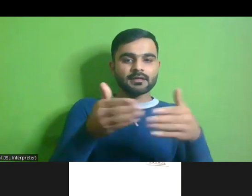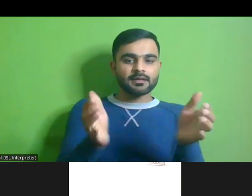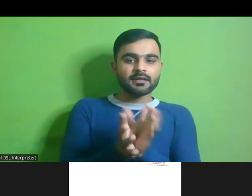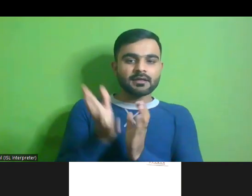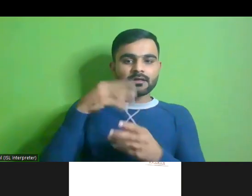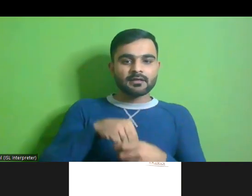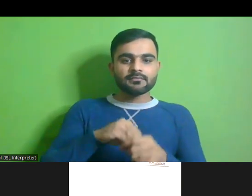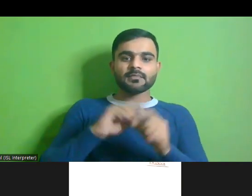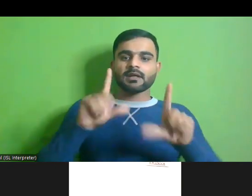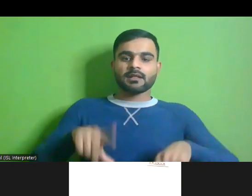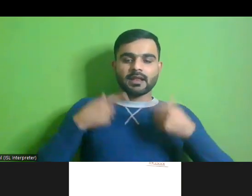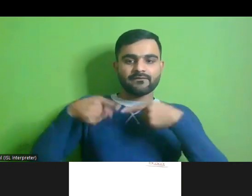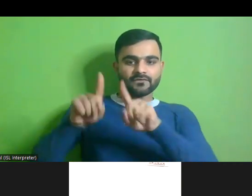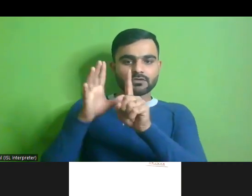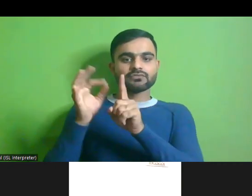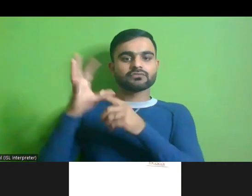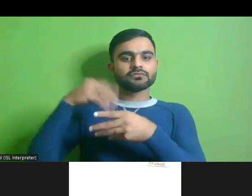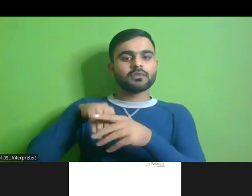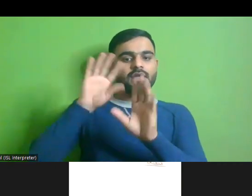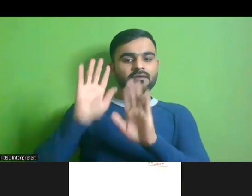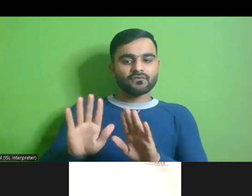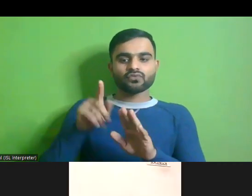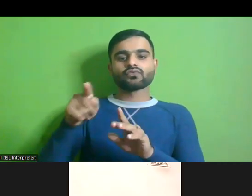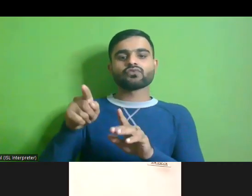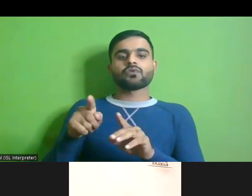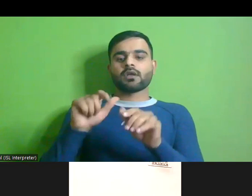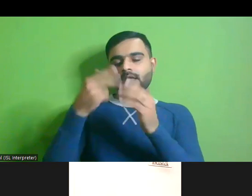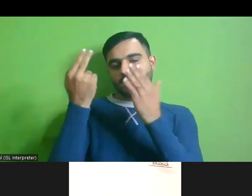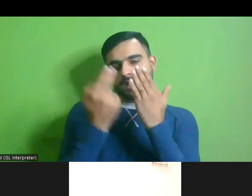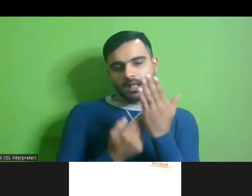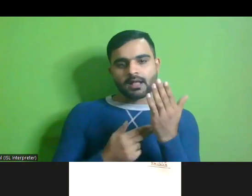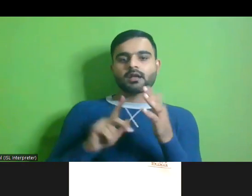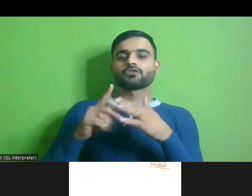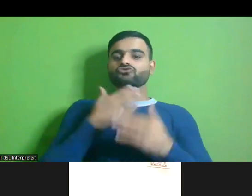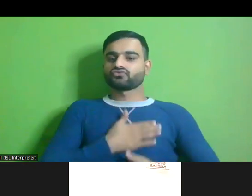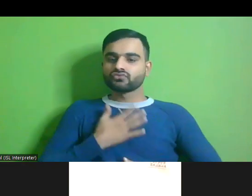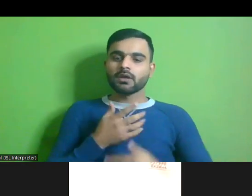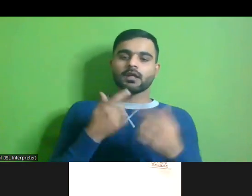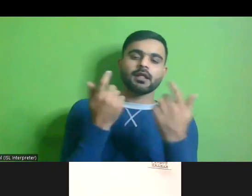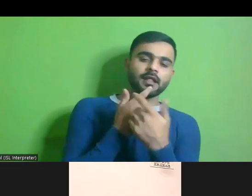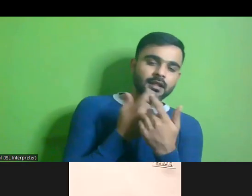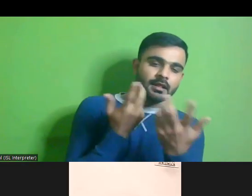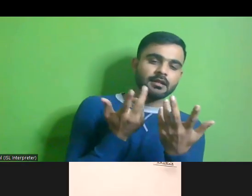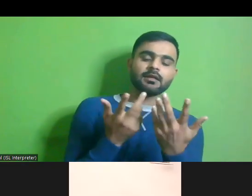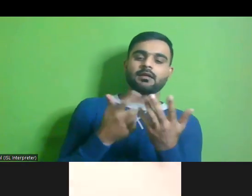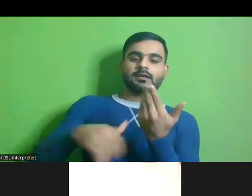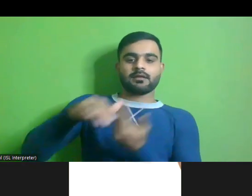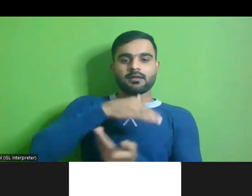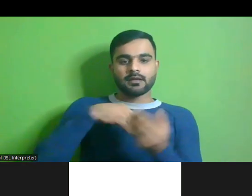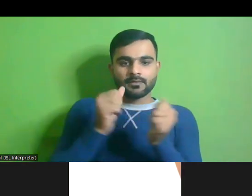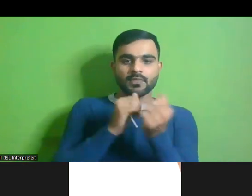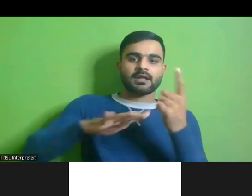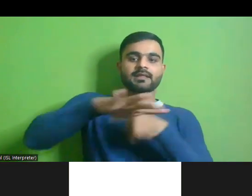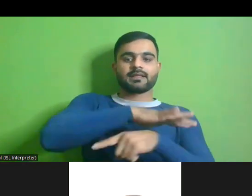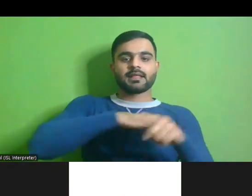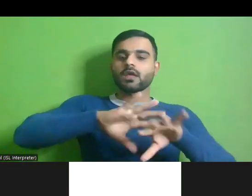of life itself, how to live life itself, about what is art, what is joy, what is laughter, relationship with the environment,